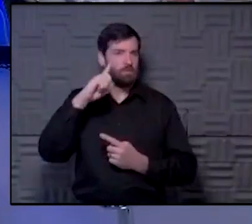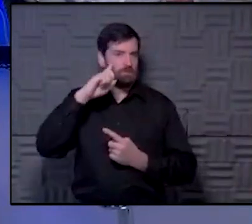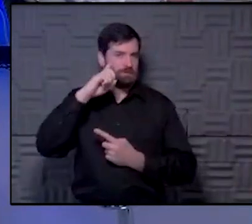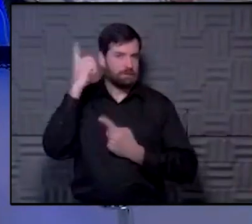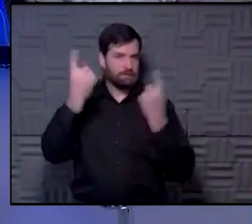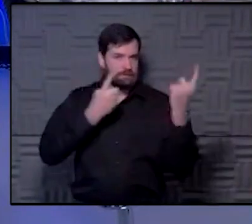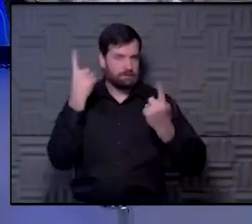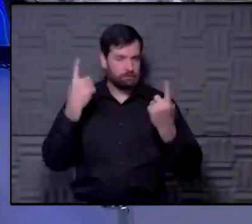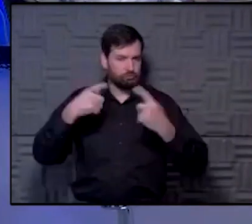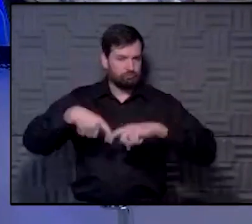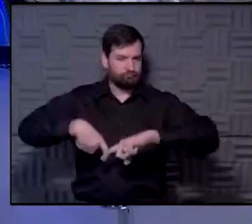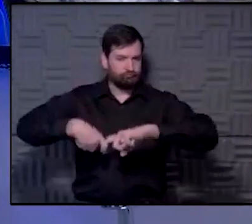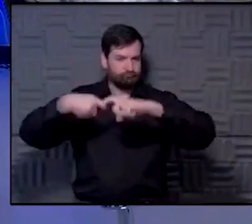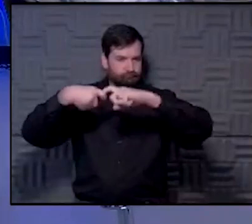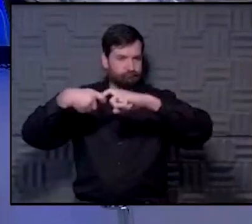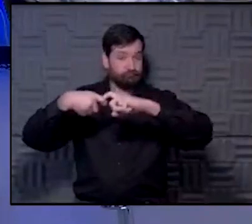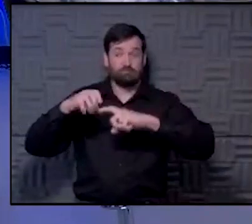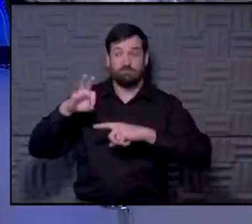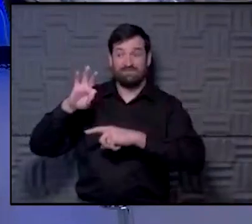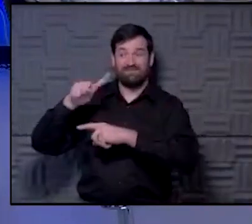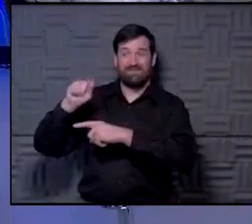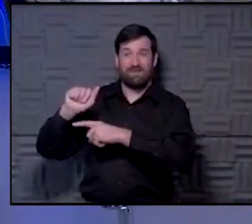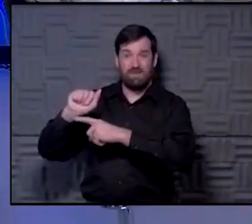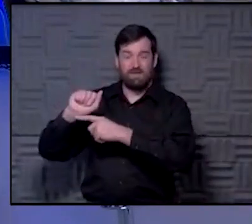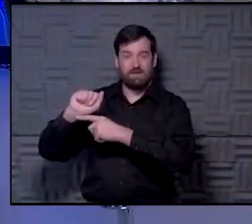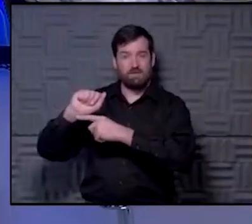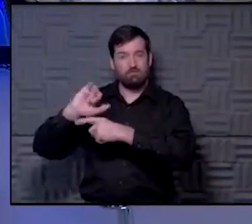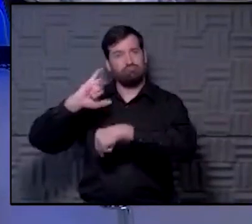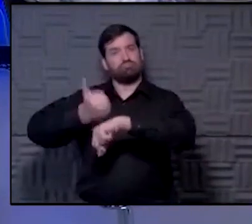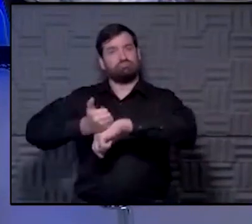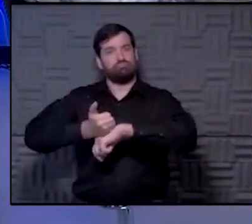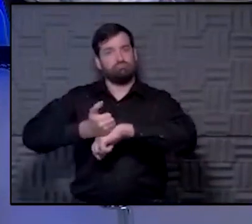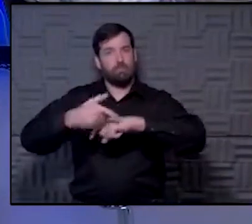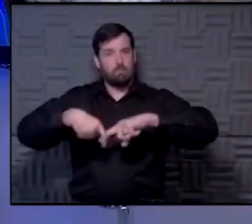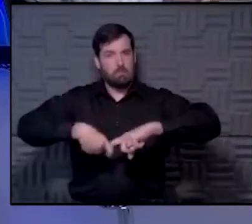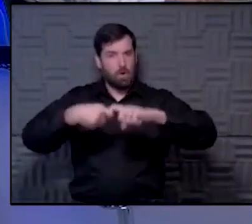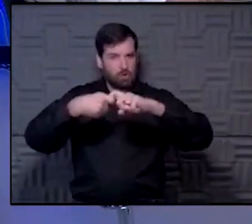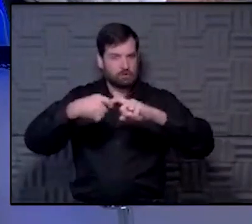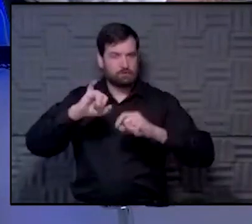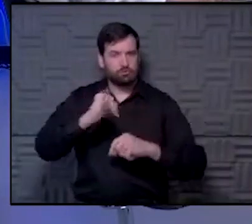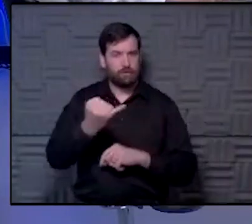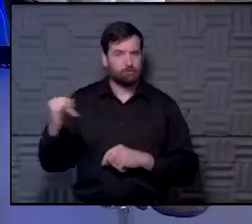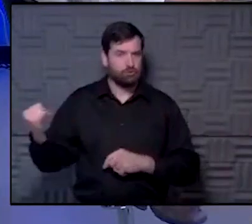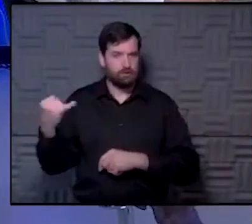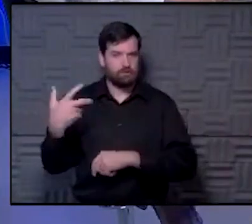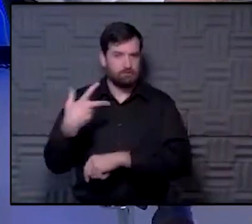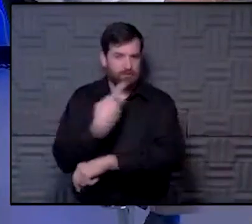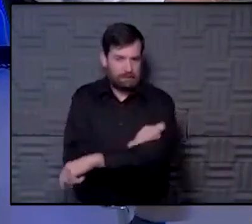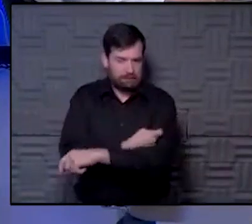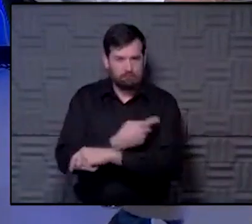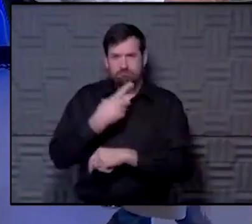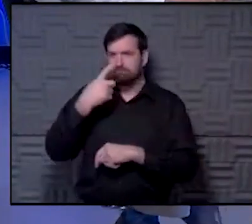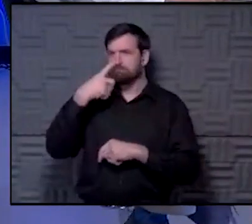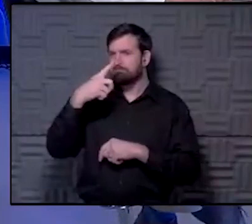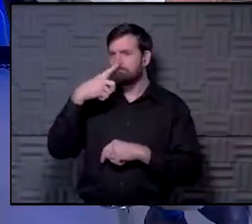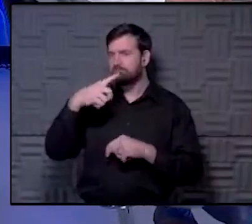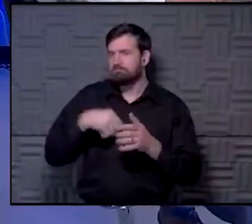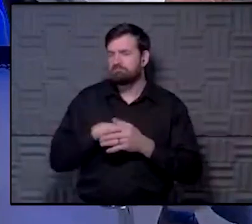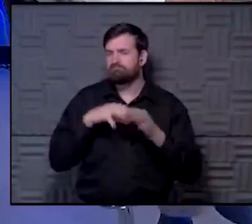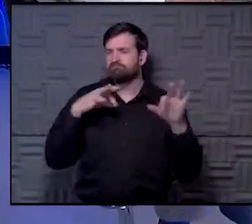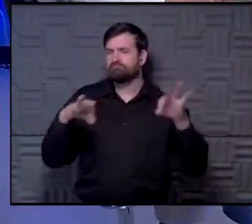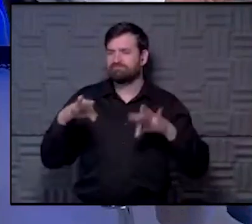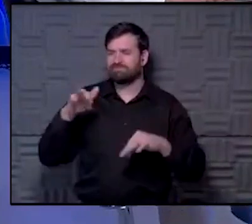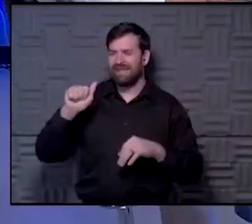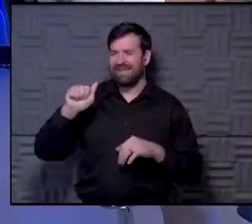pause, the FDA pause of the J&J vaccine. Can you actually tell us a little bit about what the